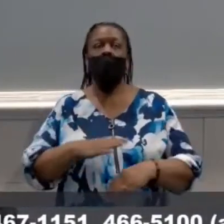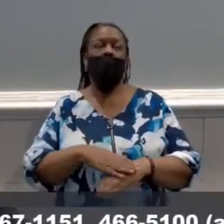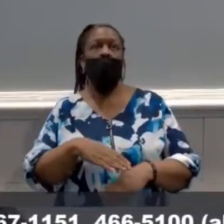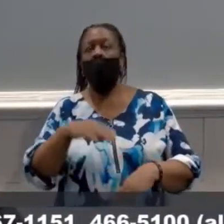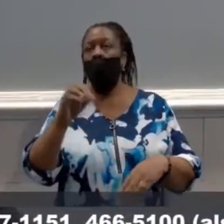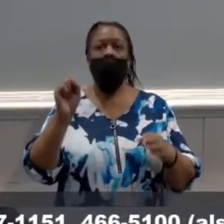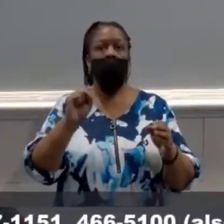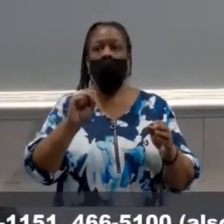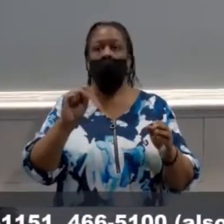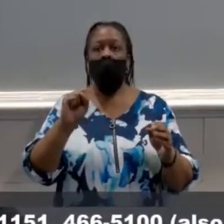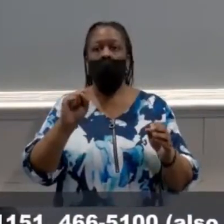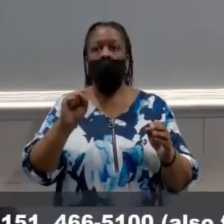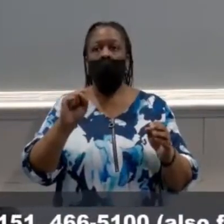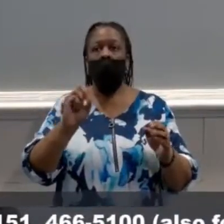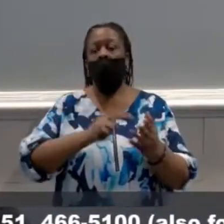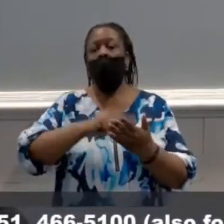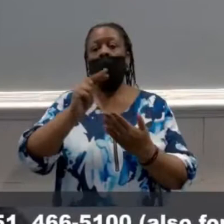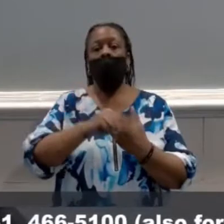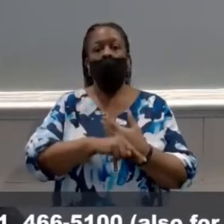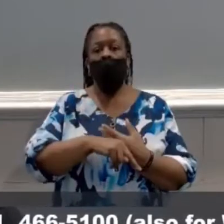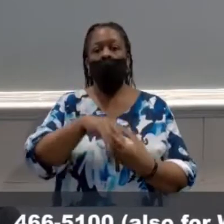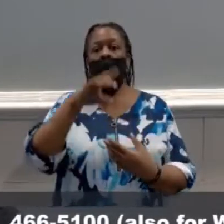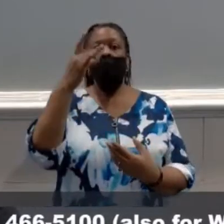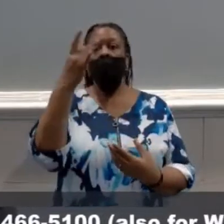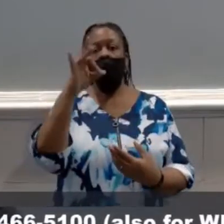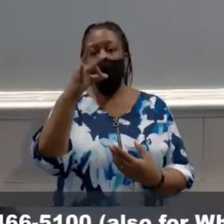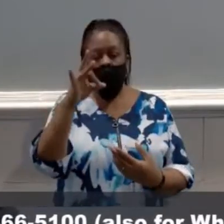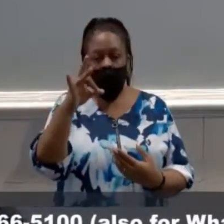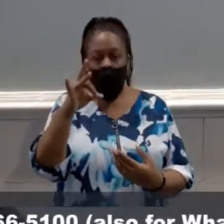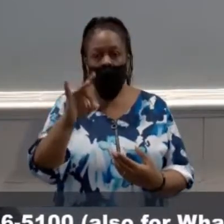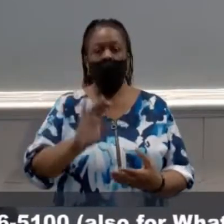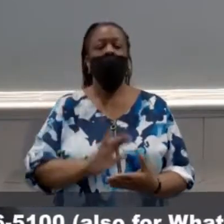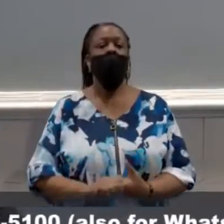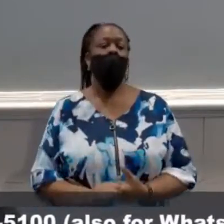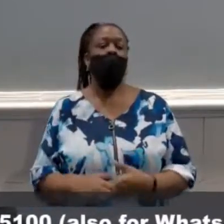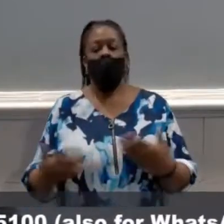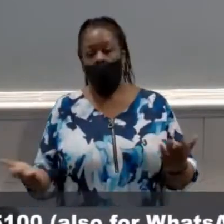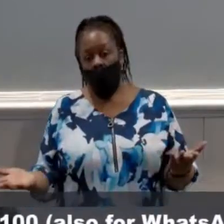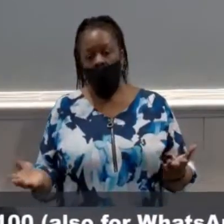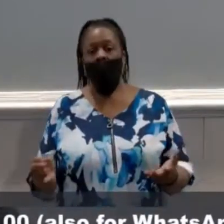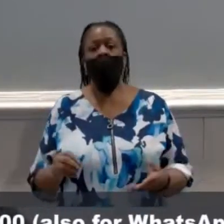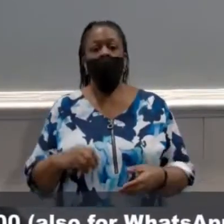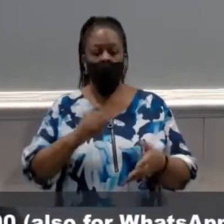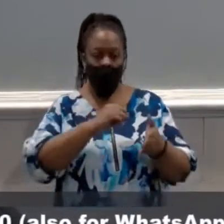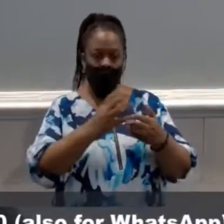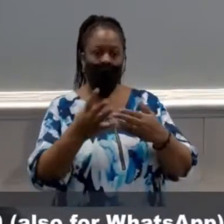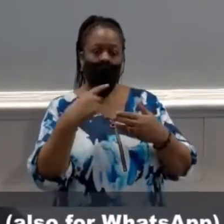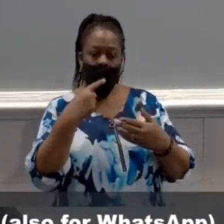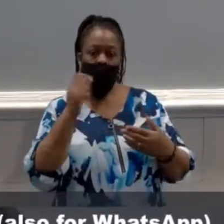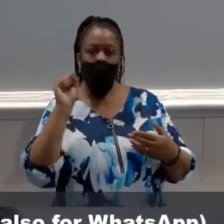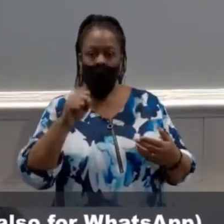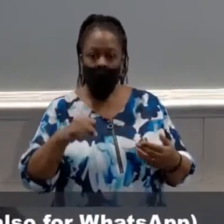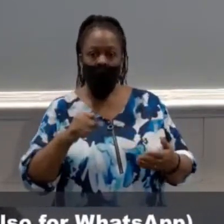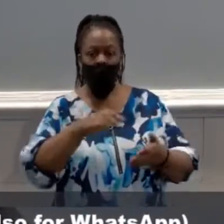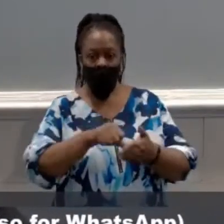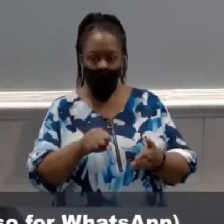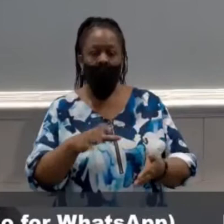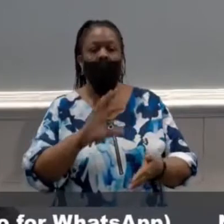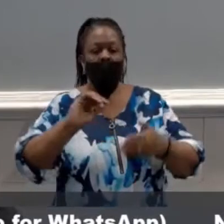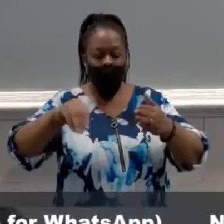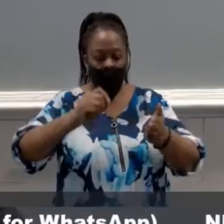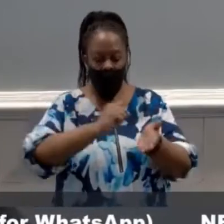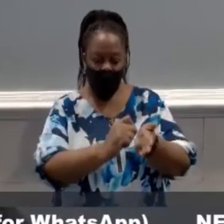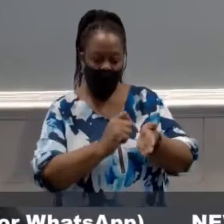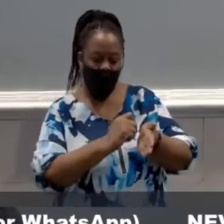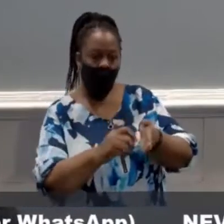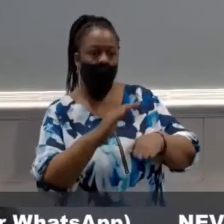how many persons are traveling with you. Are you traveling alone or are you traveling with family members? The next step would be to